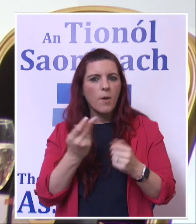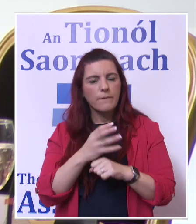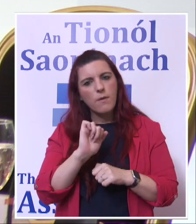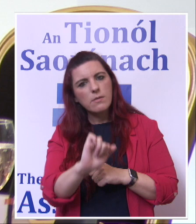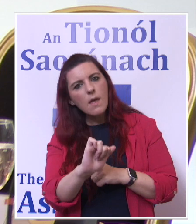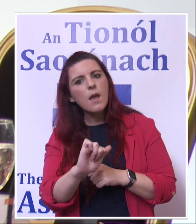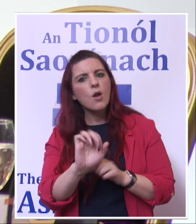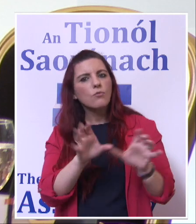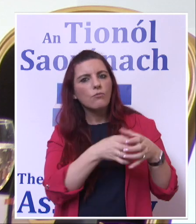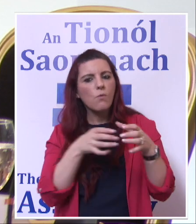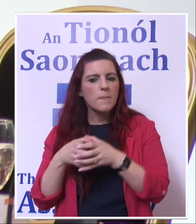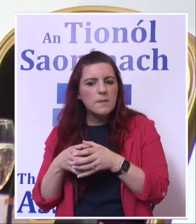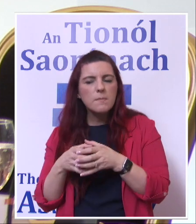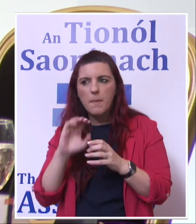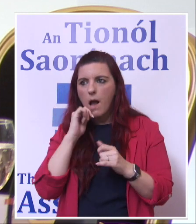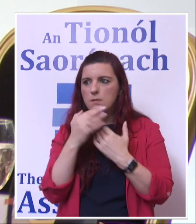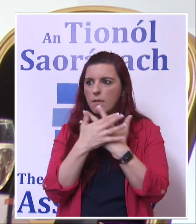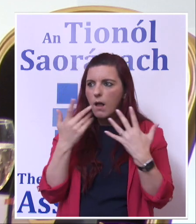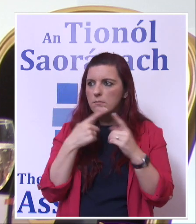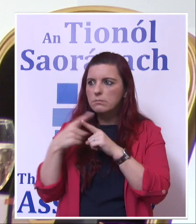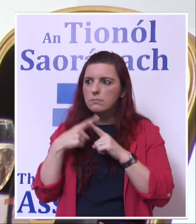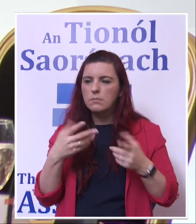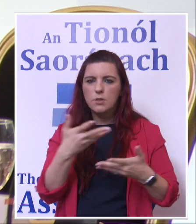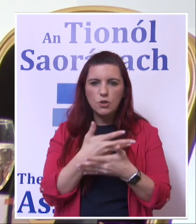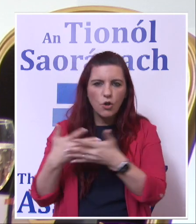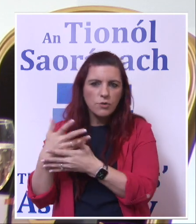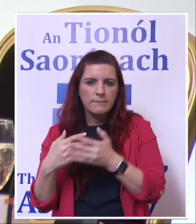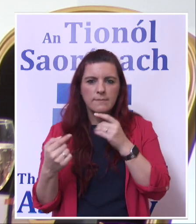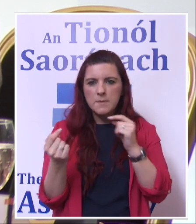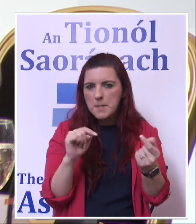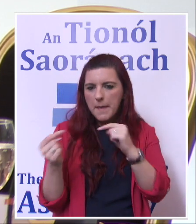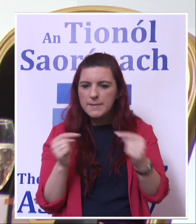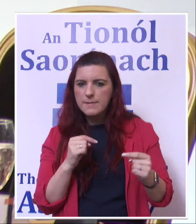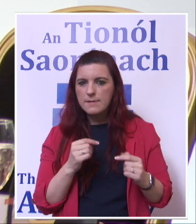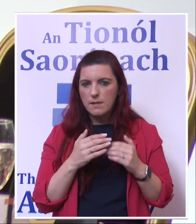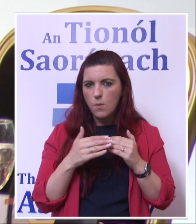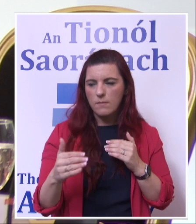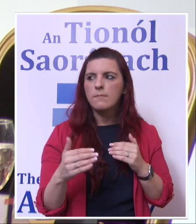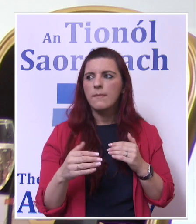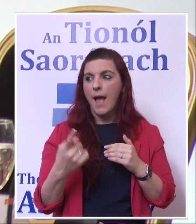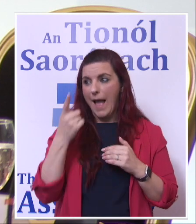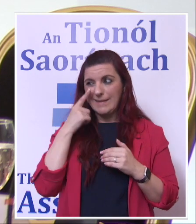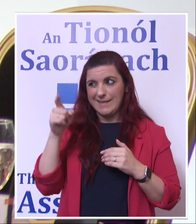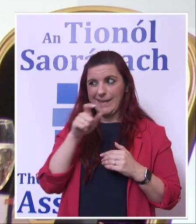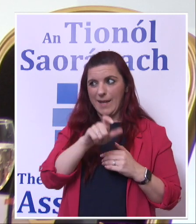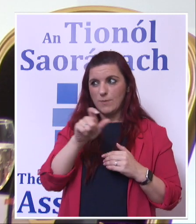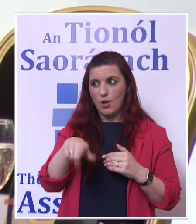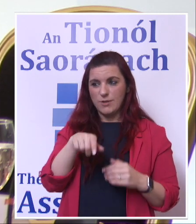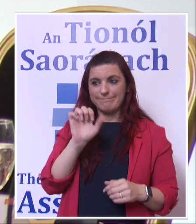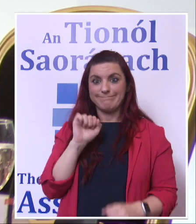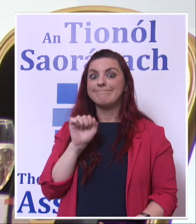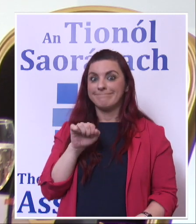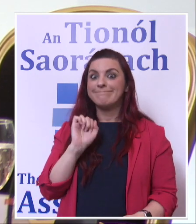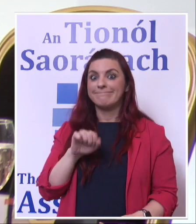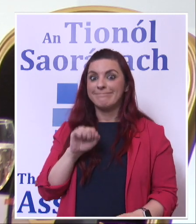particular grouping and so on. So there's lots of discussions, debates and so on. I see the councillors nodding their heads. They've been there,